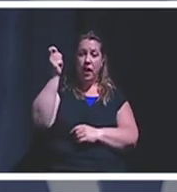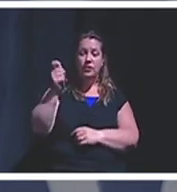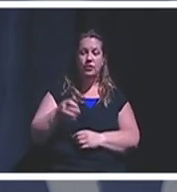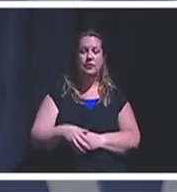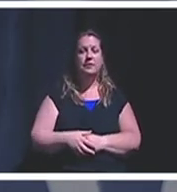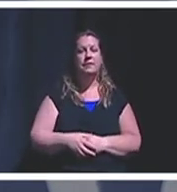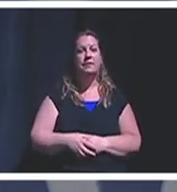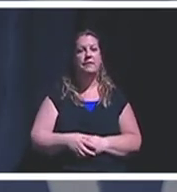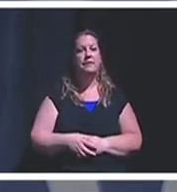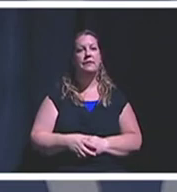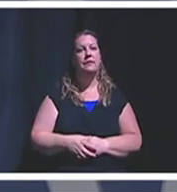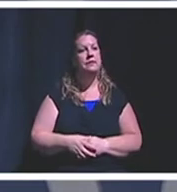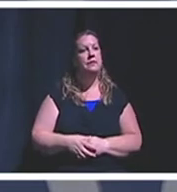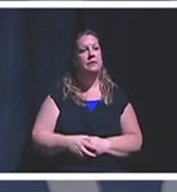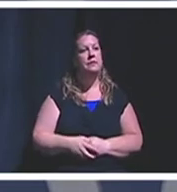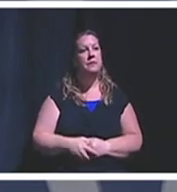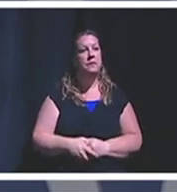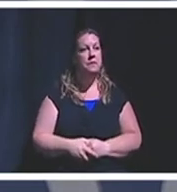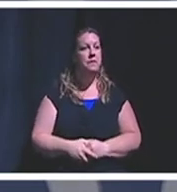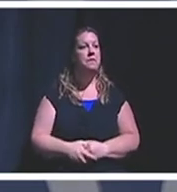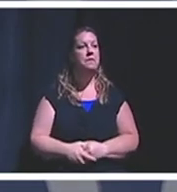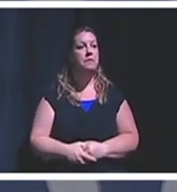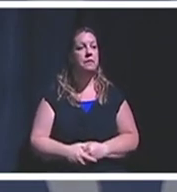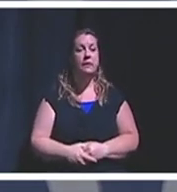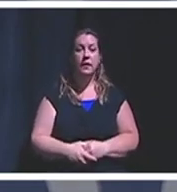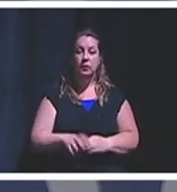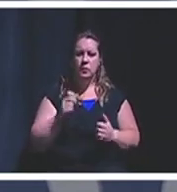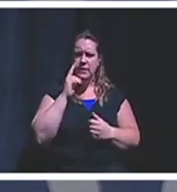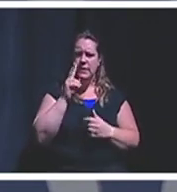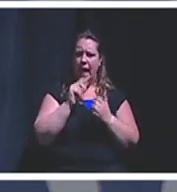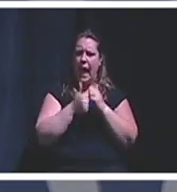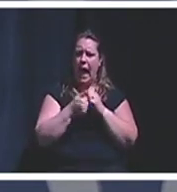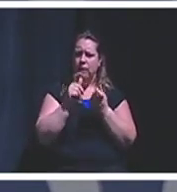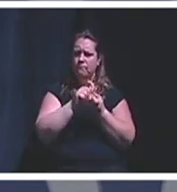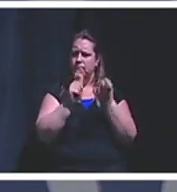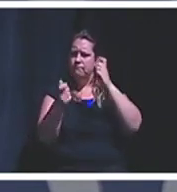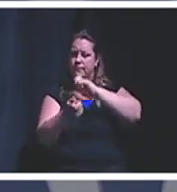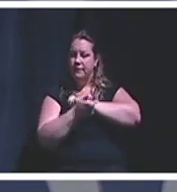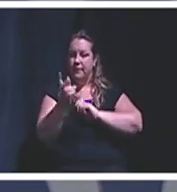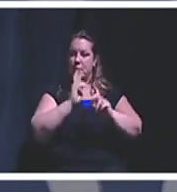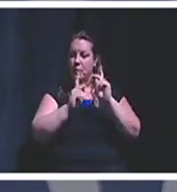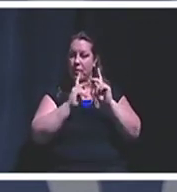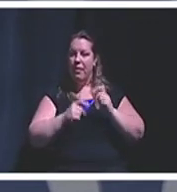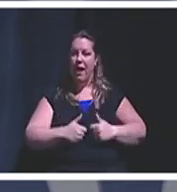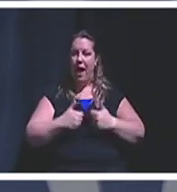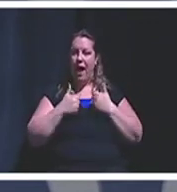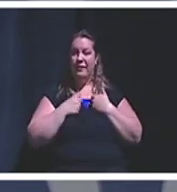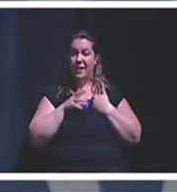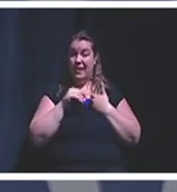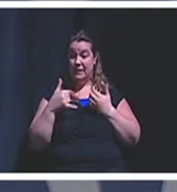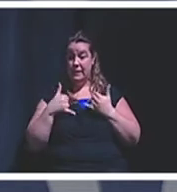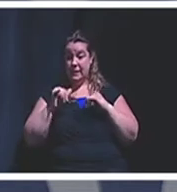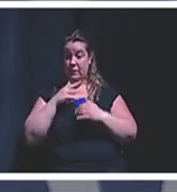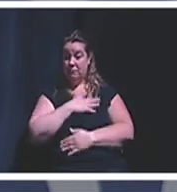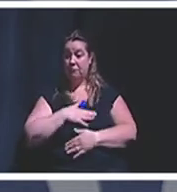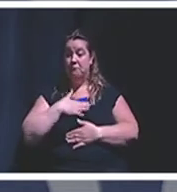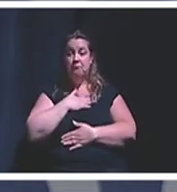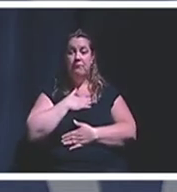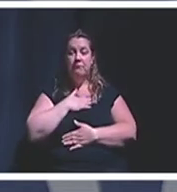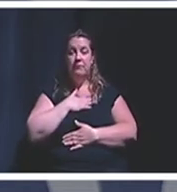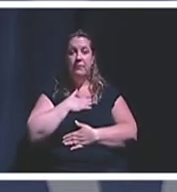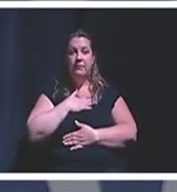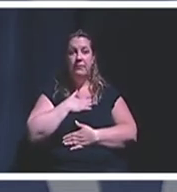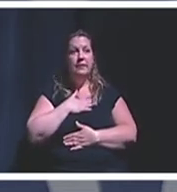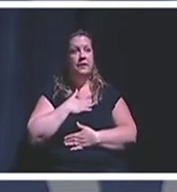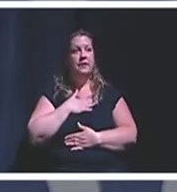came to see how being a judge can make a difference in people's lives and be enjoyable. That